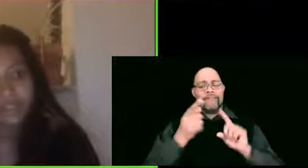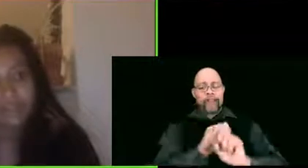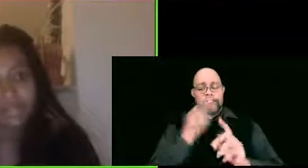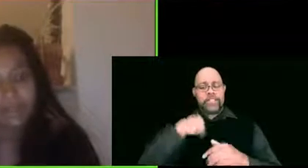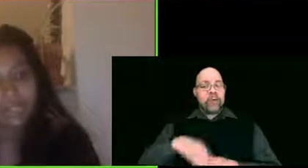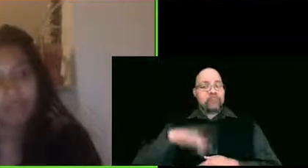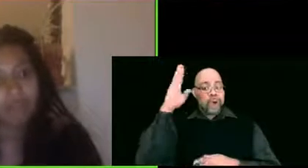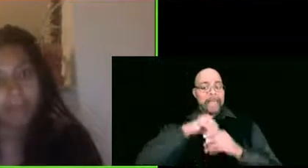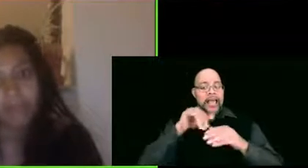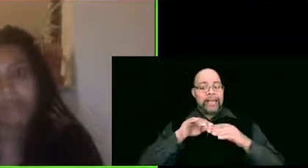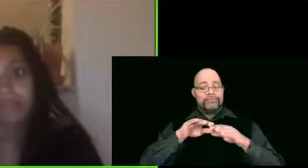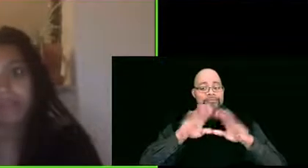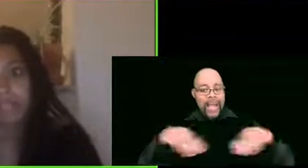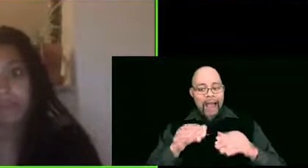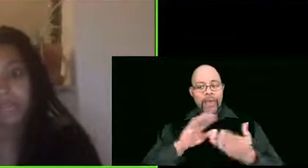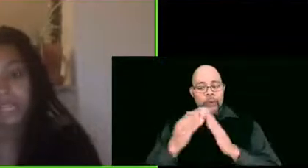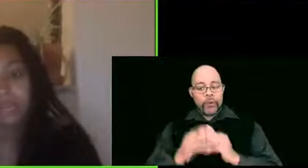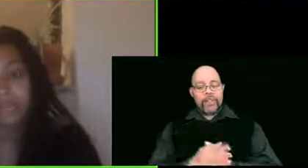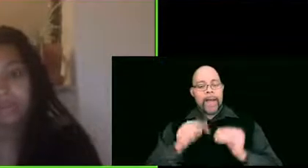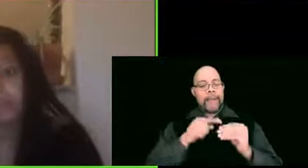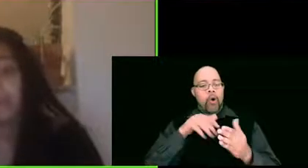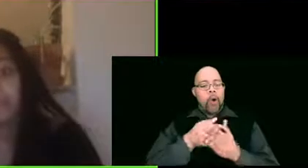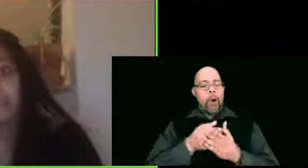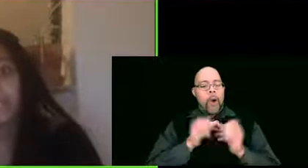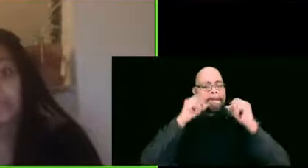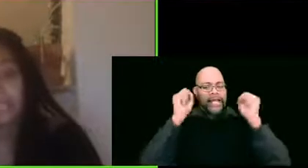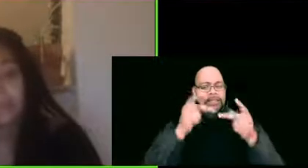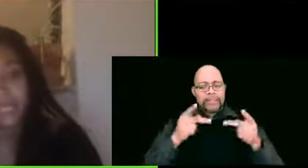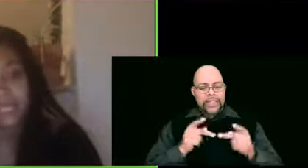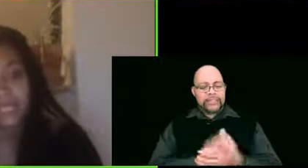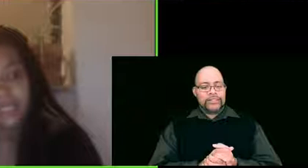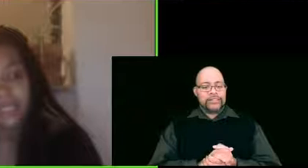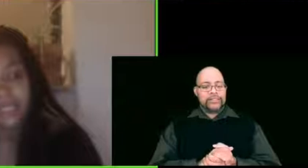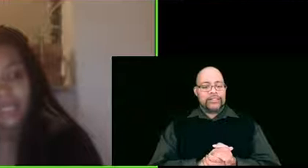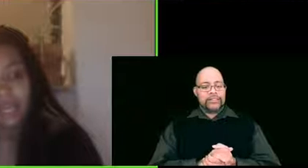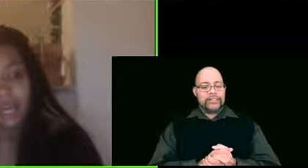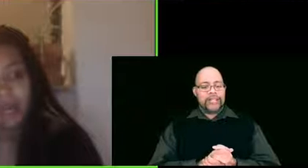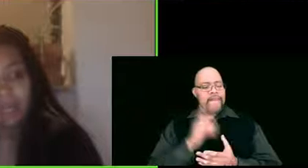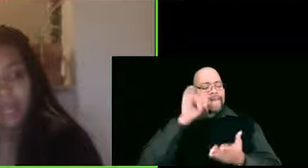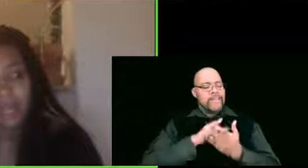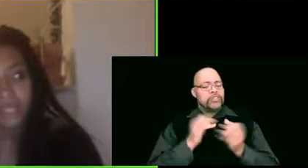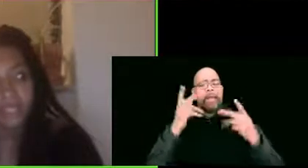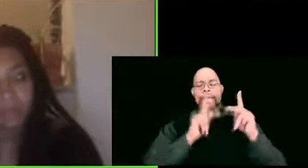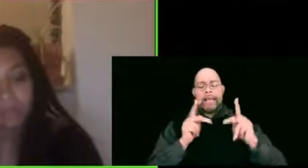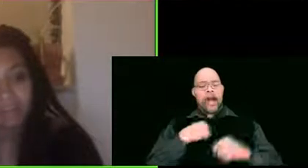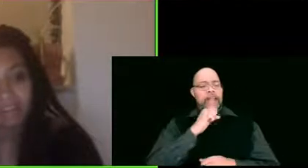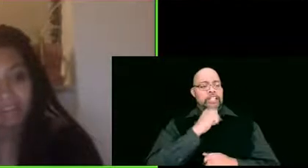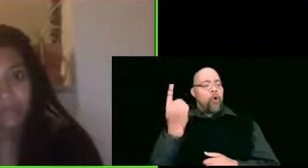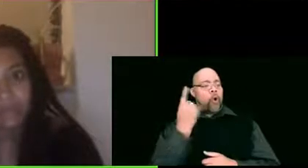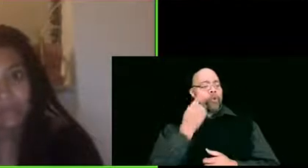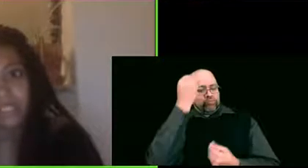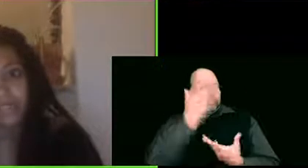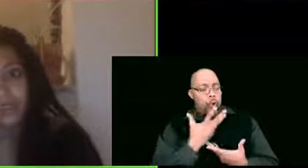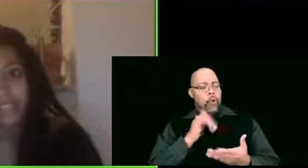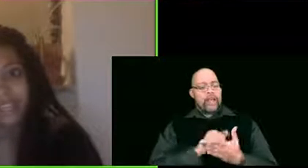and from his friends, because I grew up in that kind of diving community about all of these amazing places. And I think like so many people our